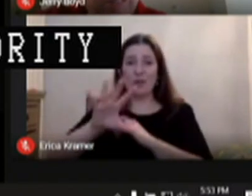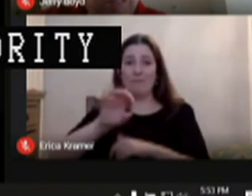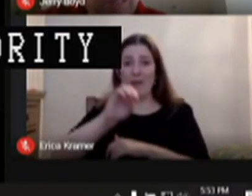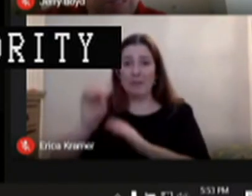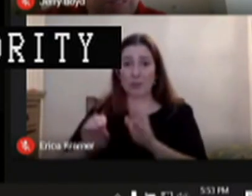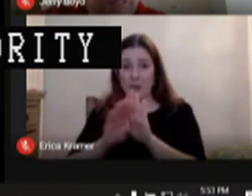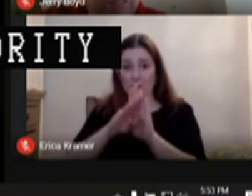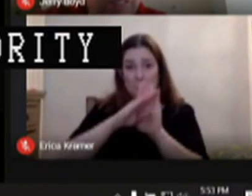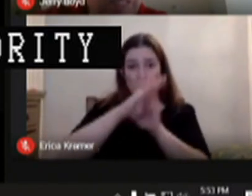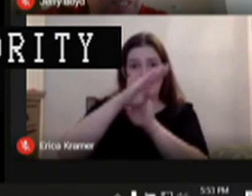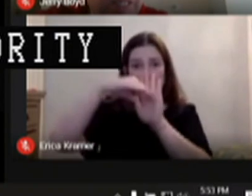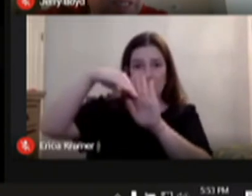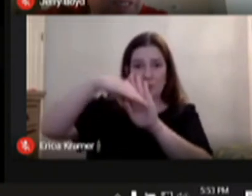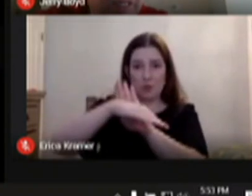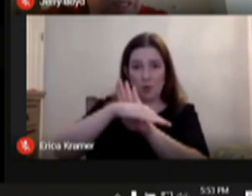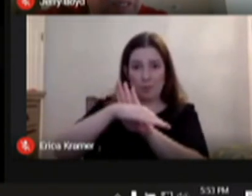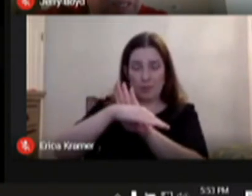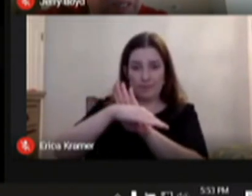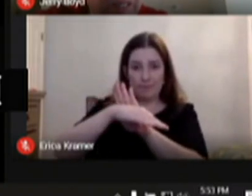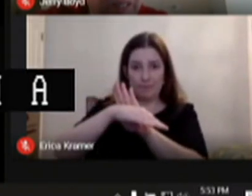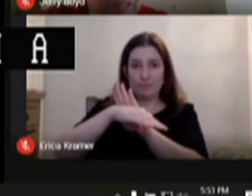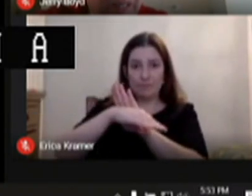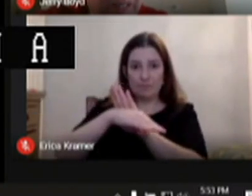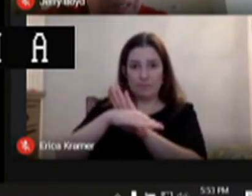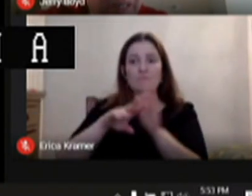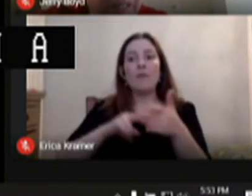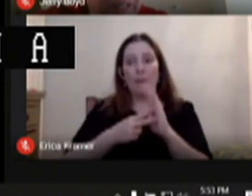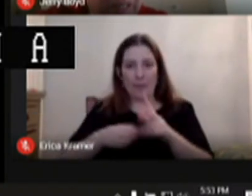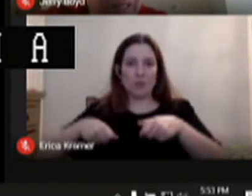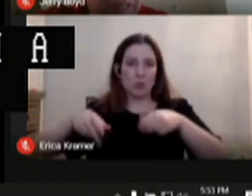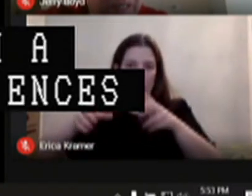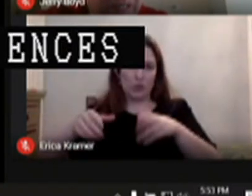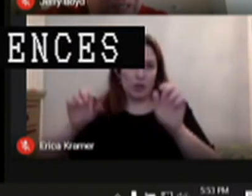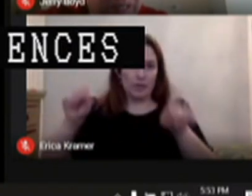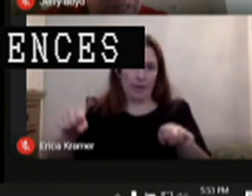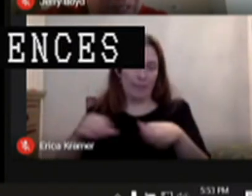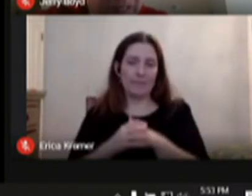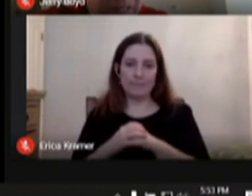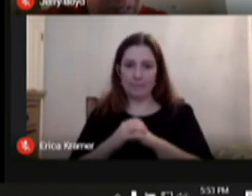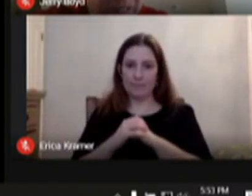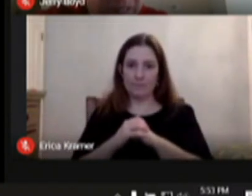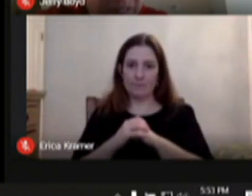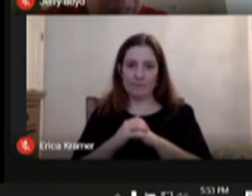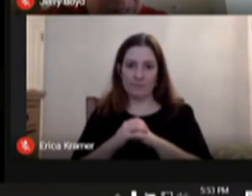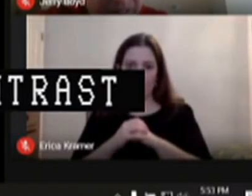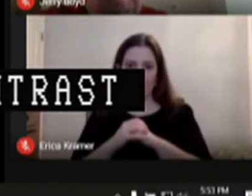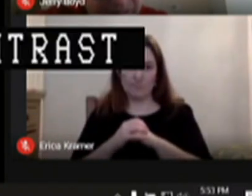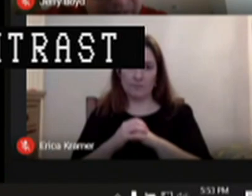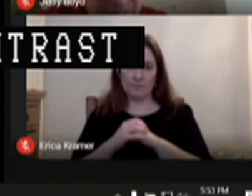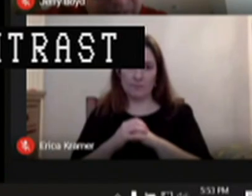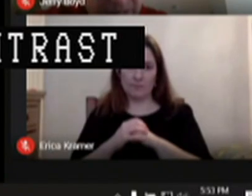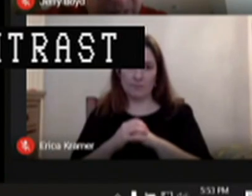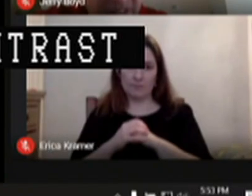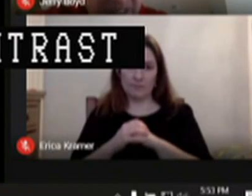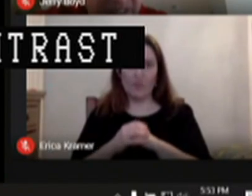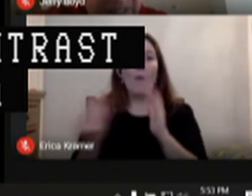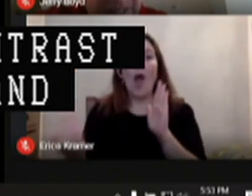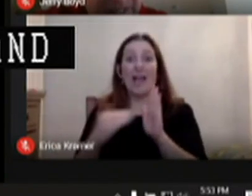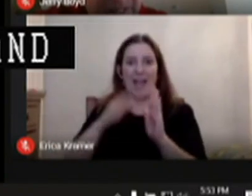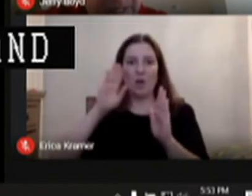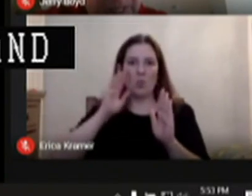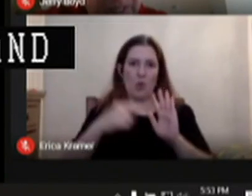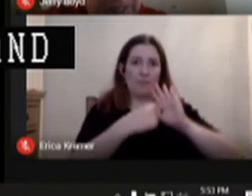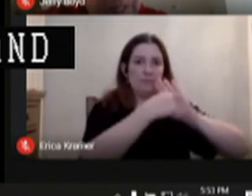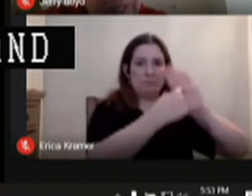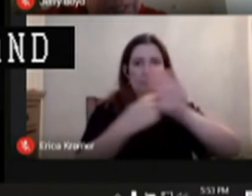We're going to walk through a couple of what those experiences look like. So again, we're going to contrast for you what exists today and what the future is going to look